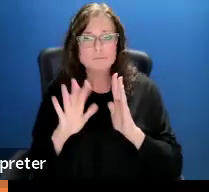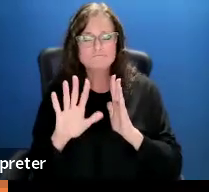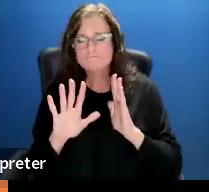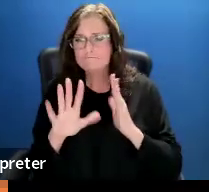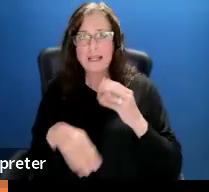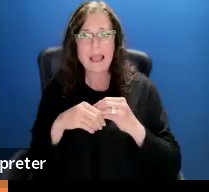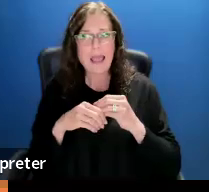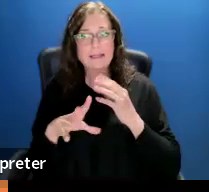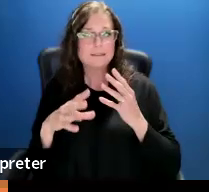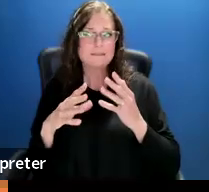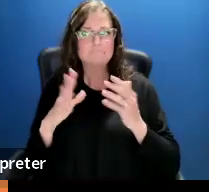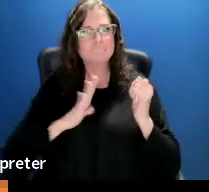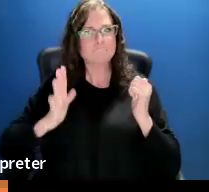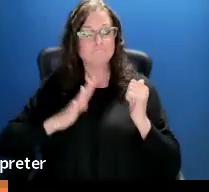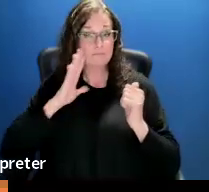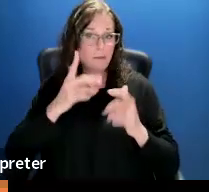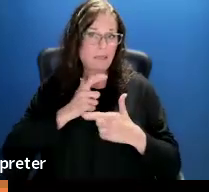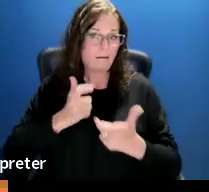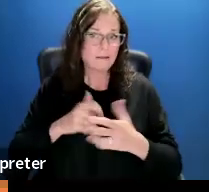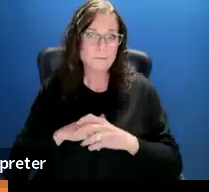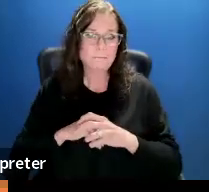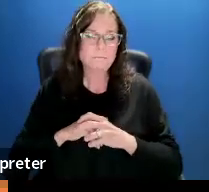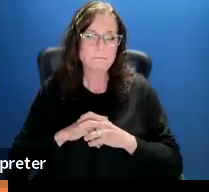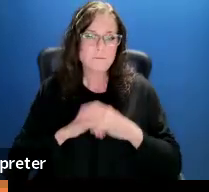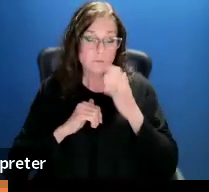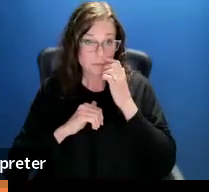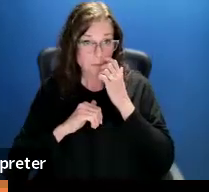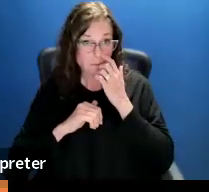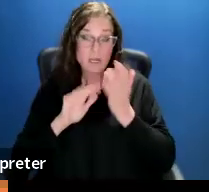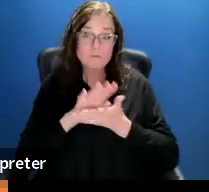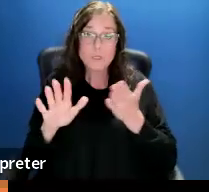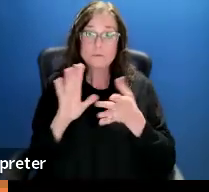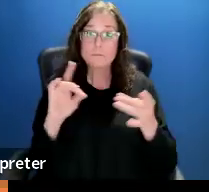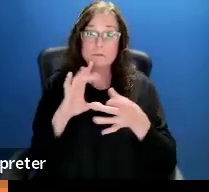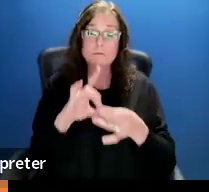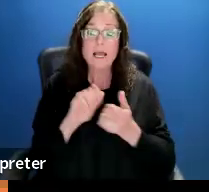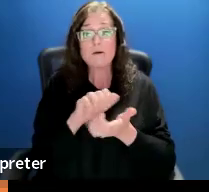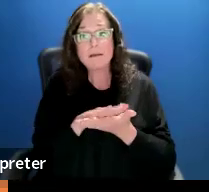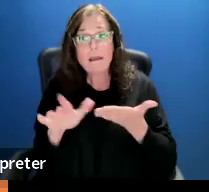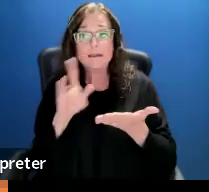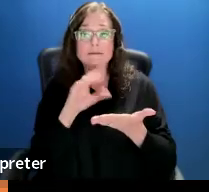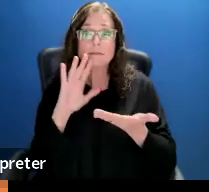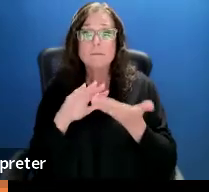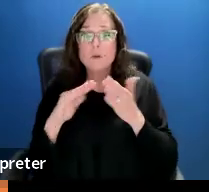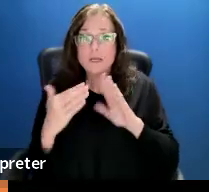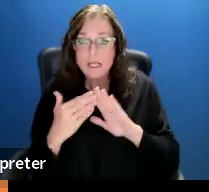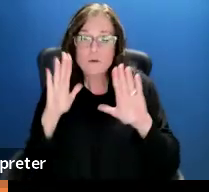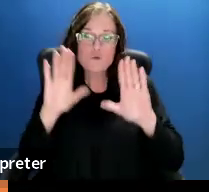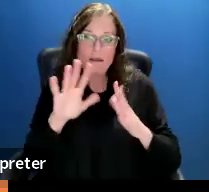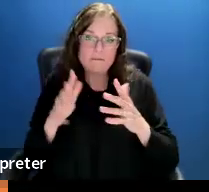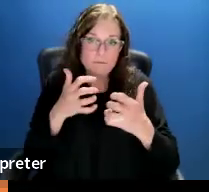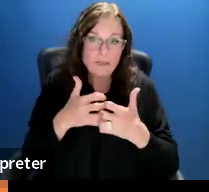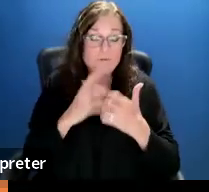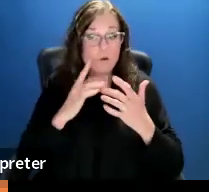an added extra cozy appeal. With a gentle message about kindness and community, it's a great fit